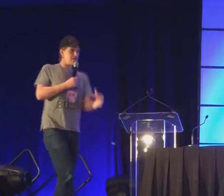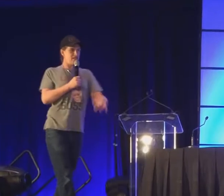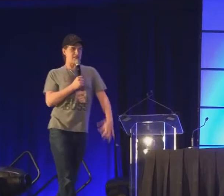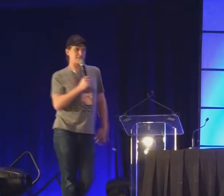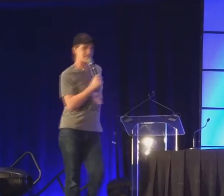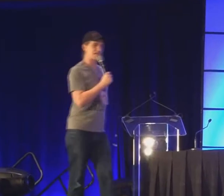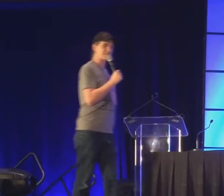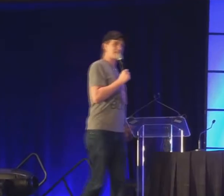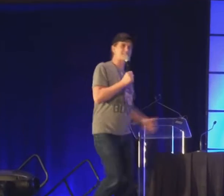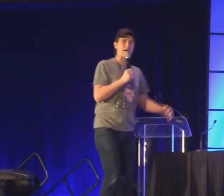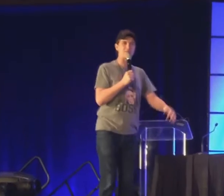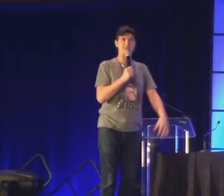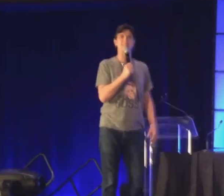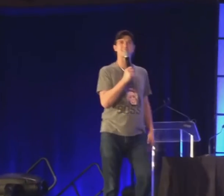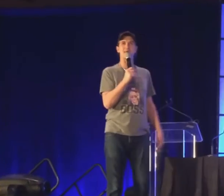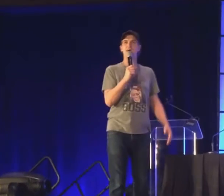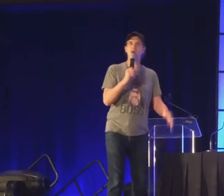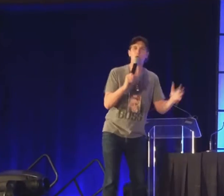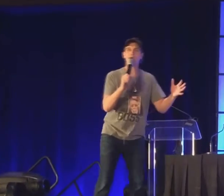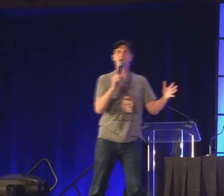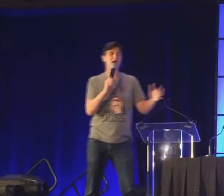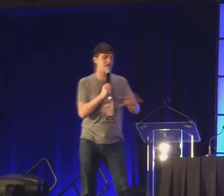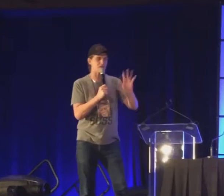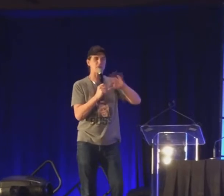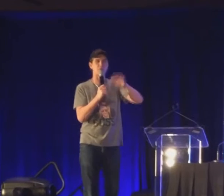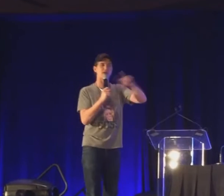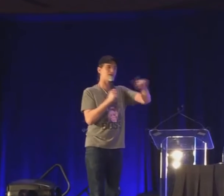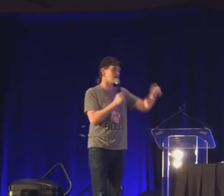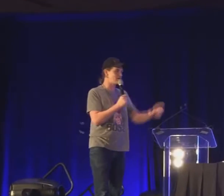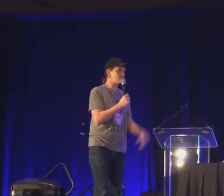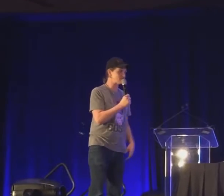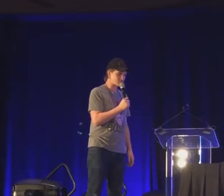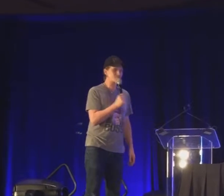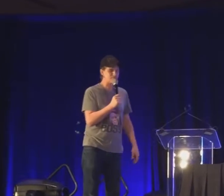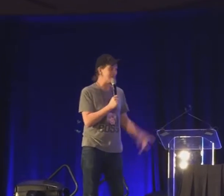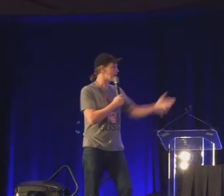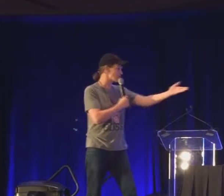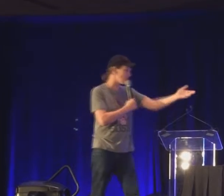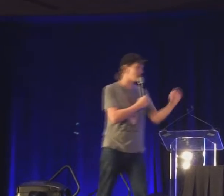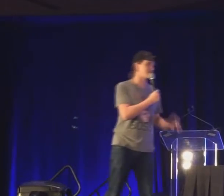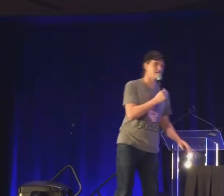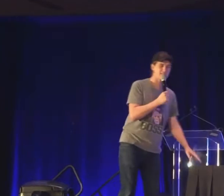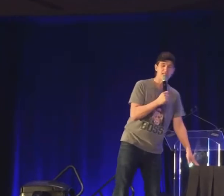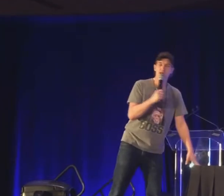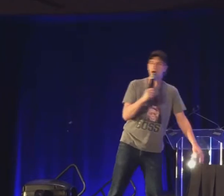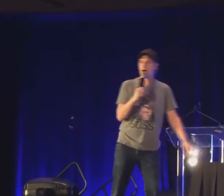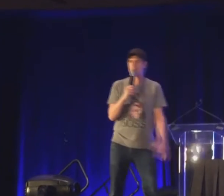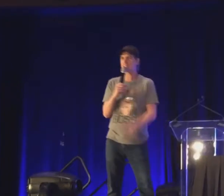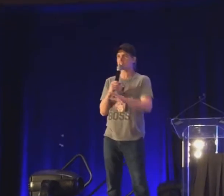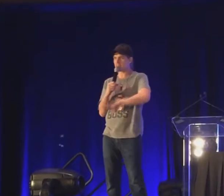like sexy and stuff. And it's just like, oh my god, like the people now he's just old and sexy. Now he's old and